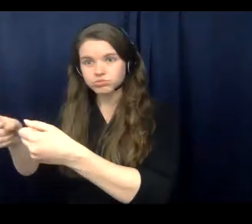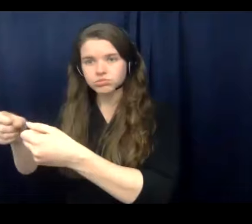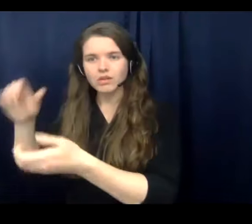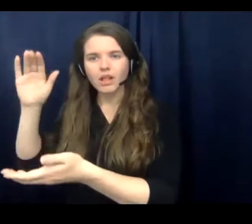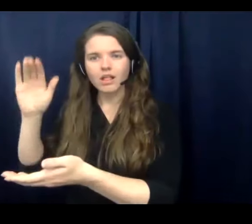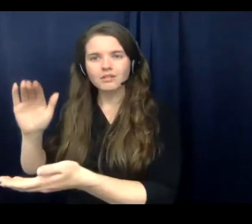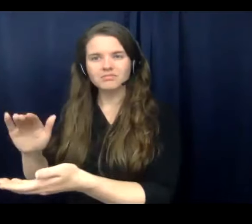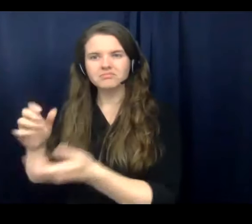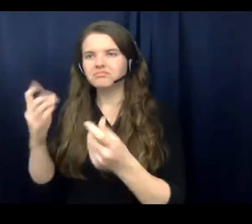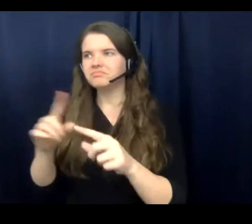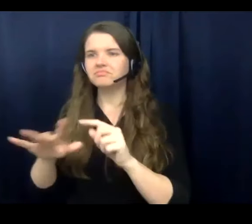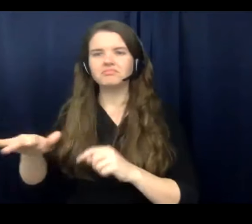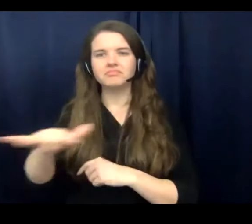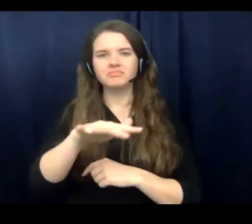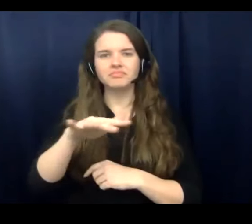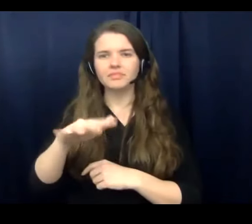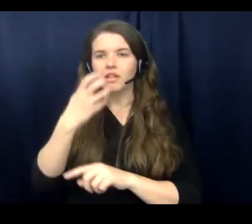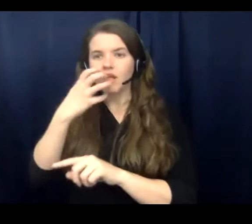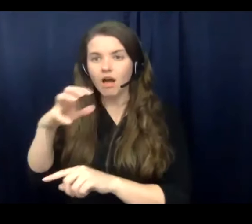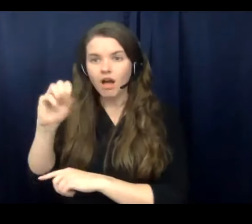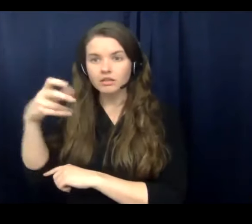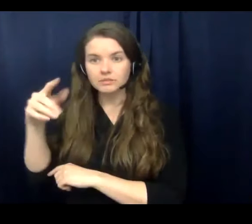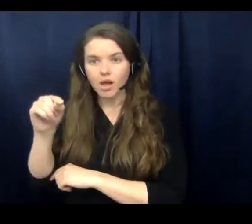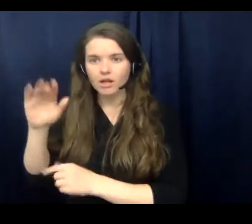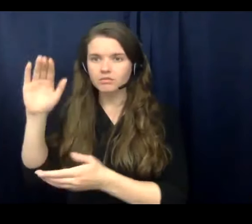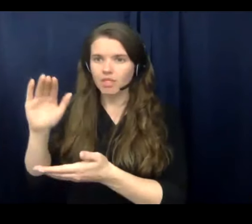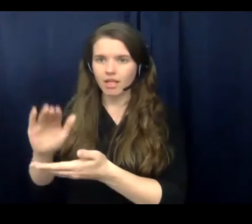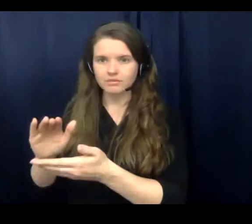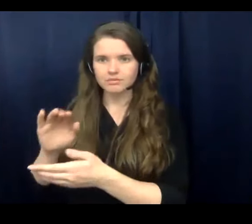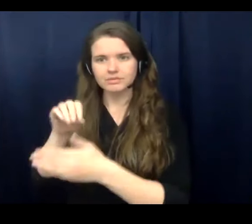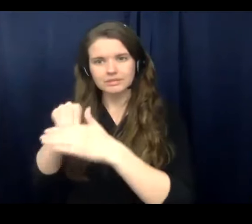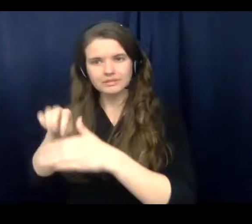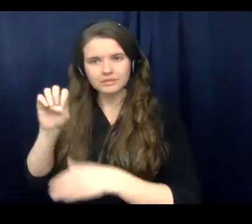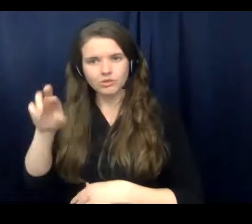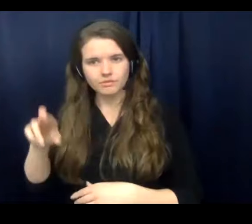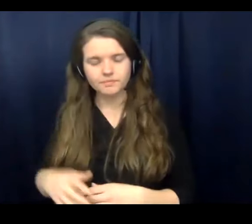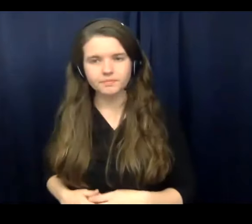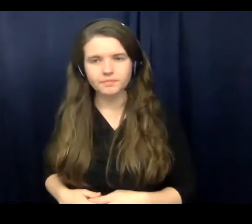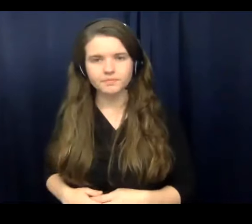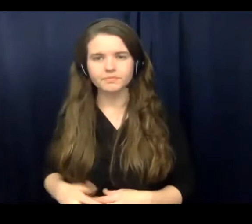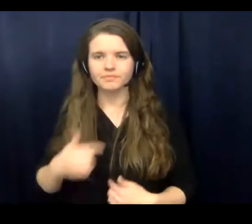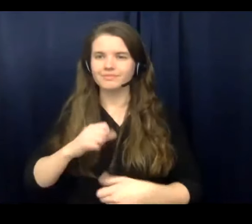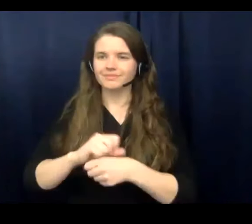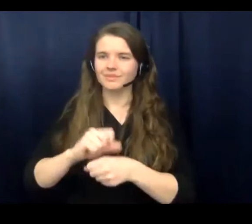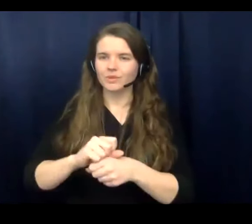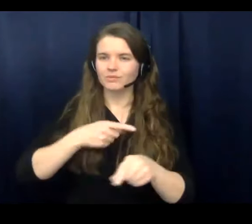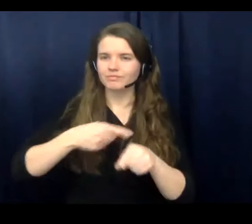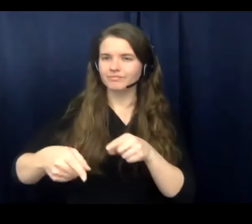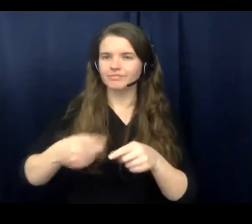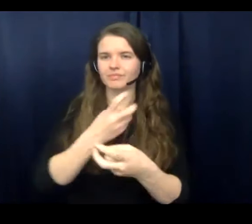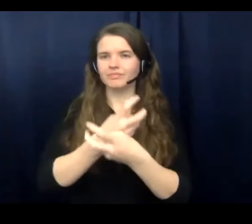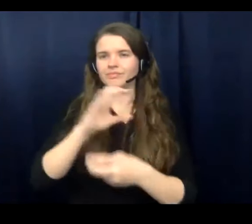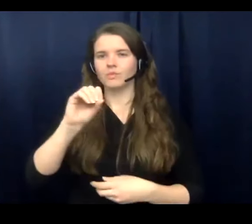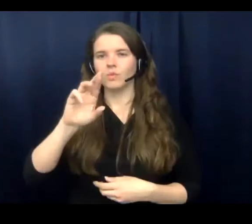different areas, what they call the hot spots. And, you know, I work in orthopedics as a physician's assistant.